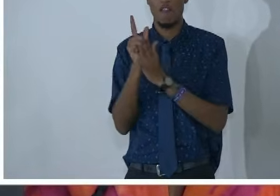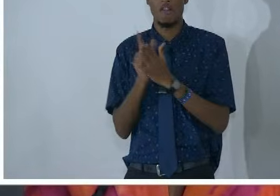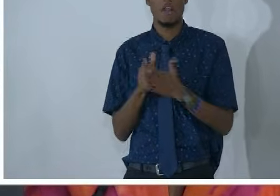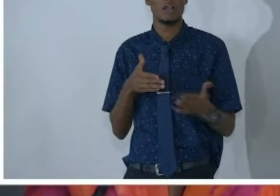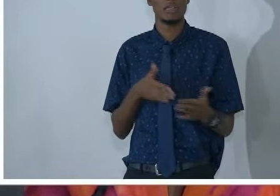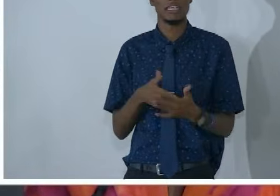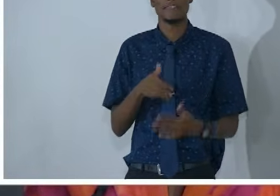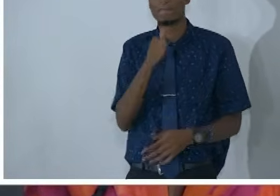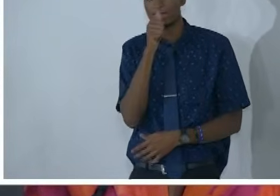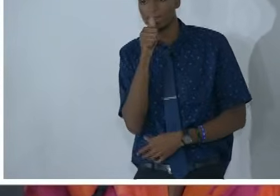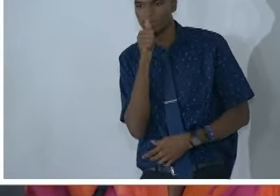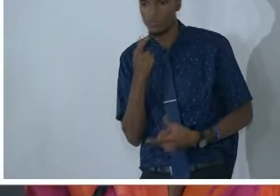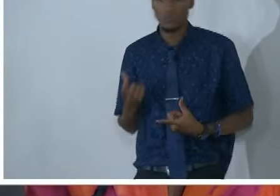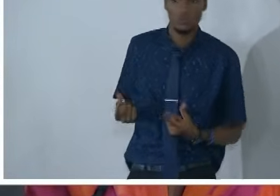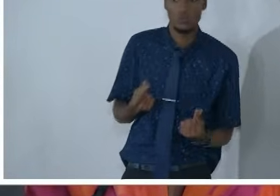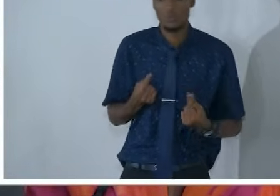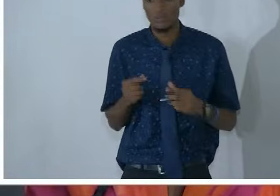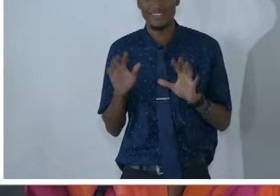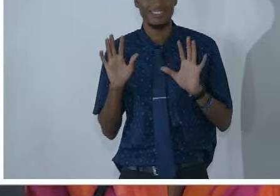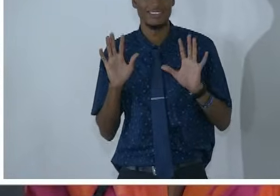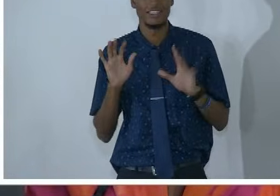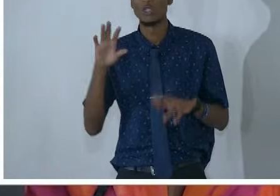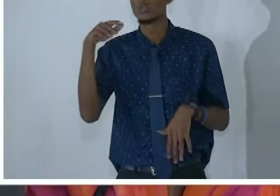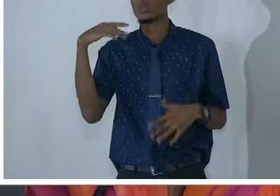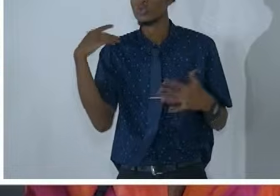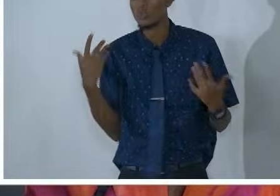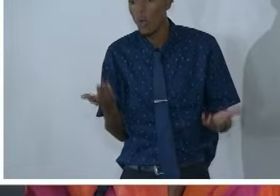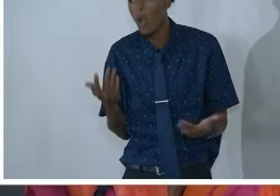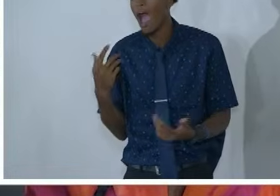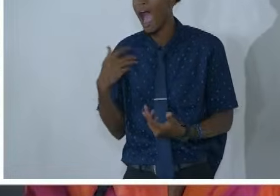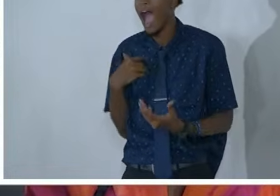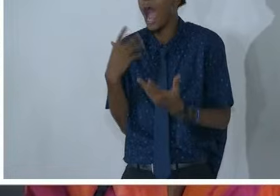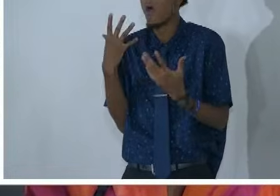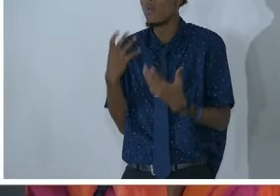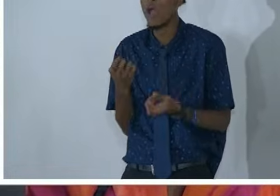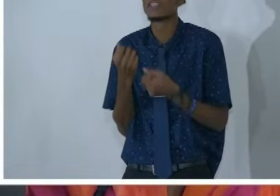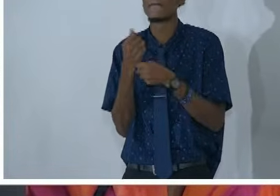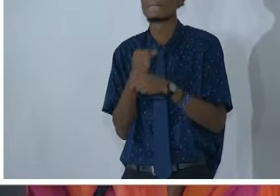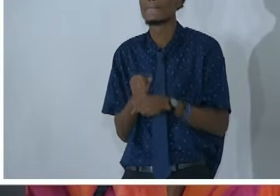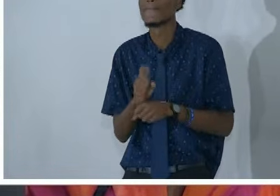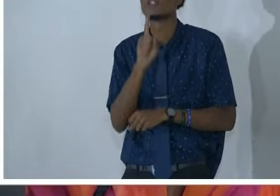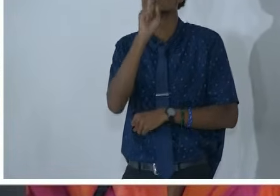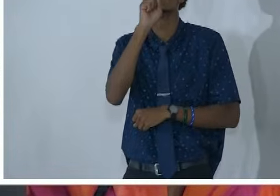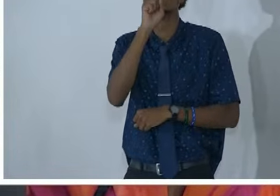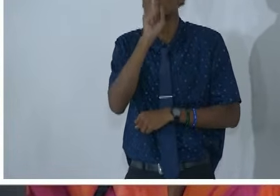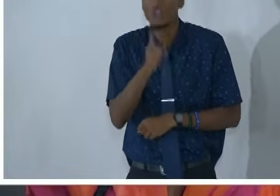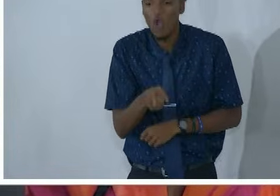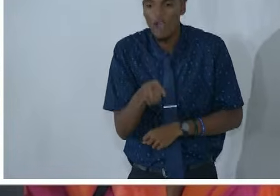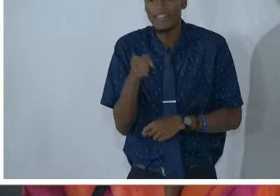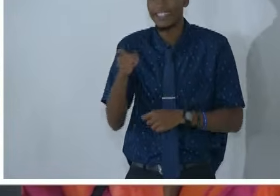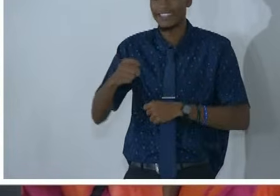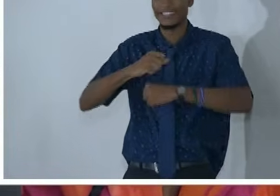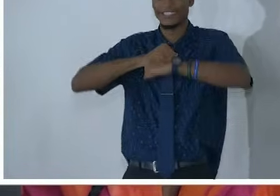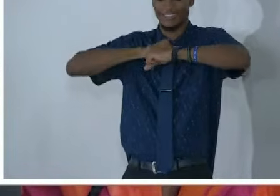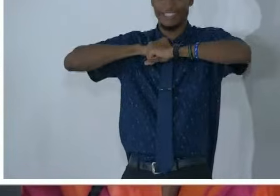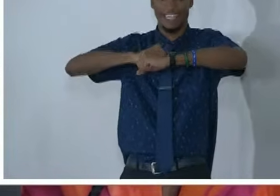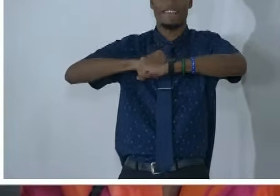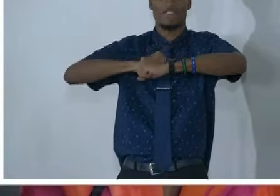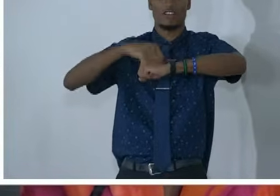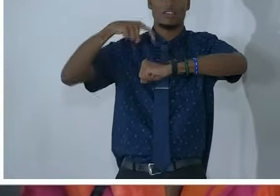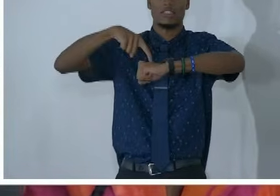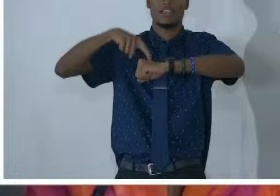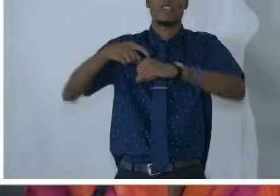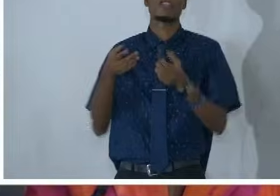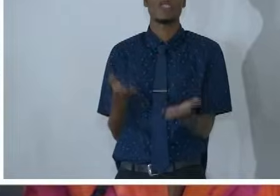And so, right. And so I want to make sure that these safeguards are there, because you know how it